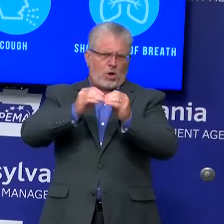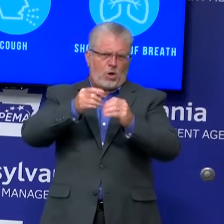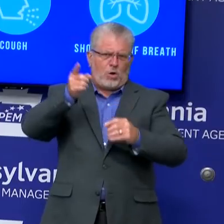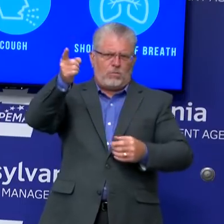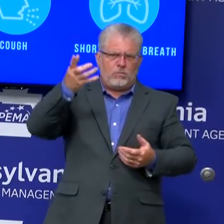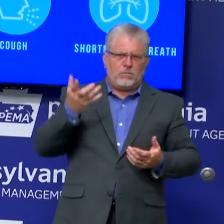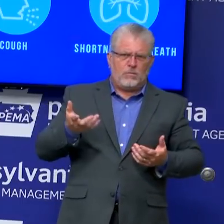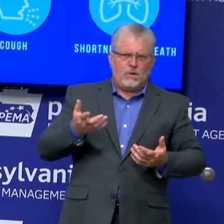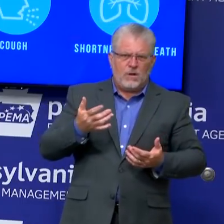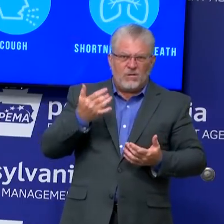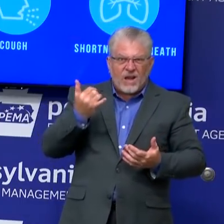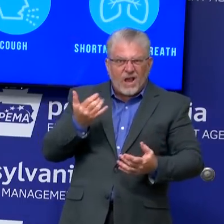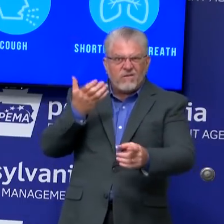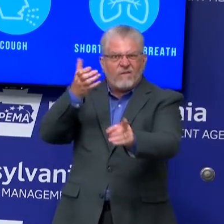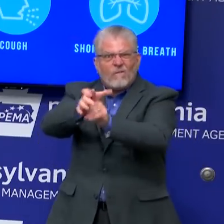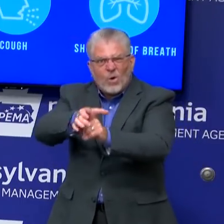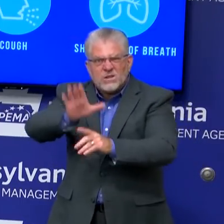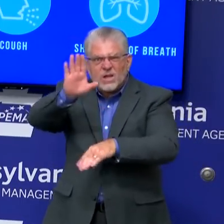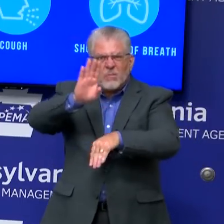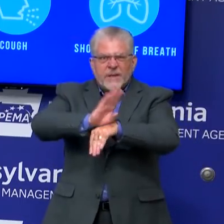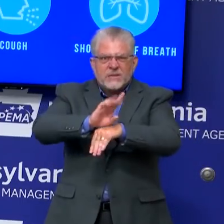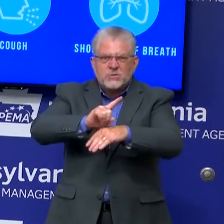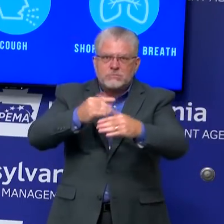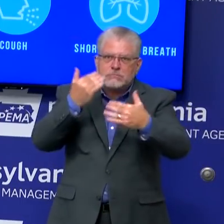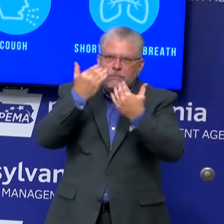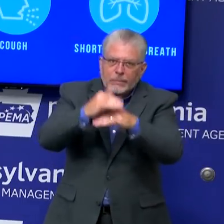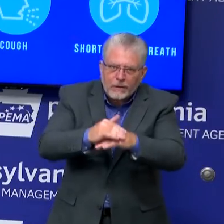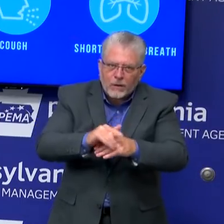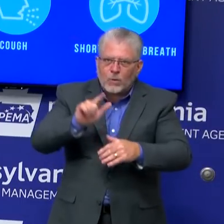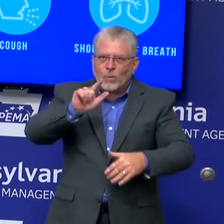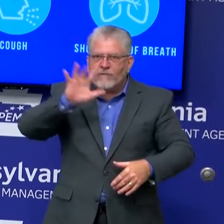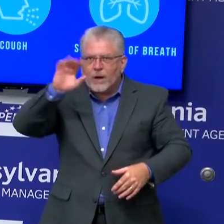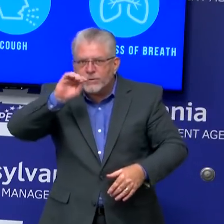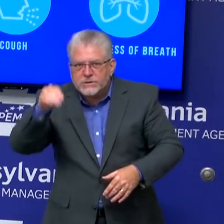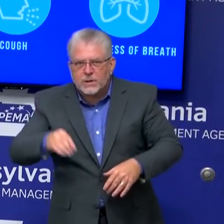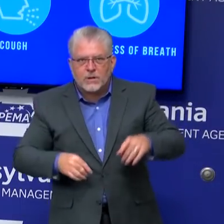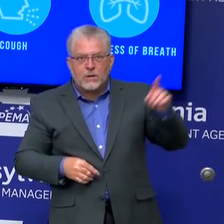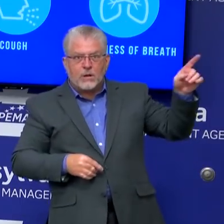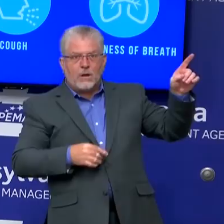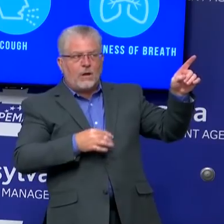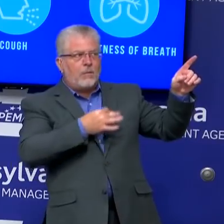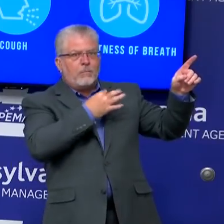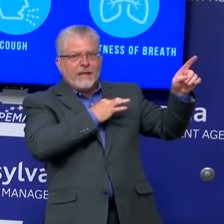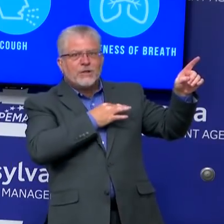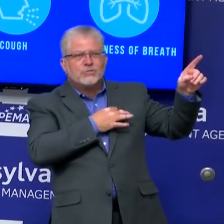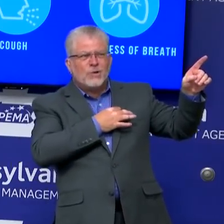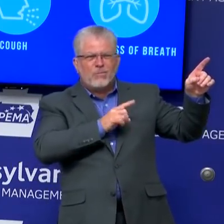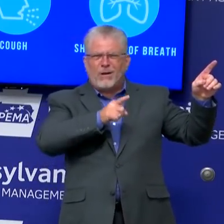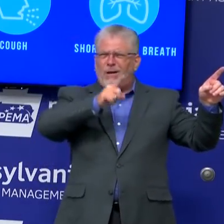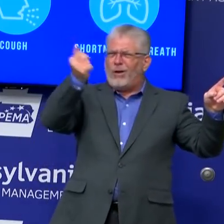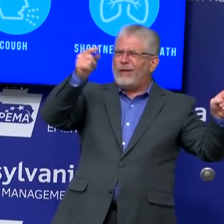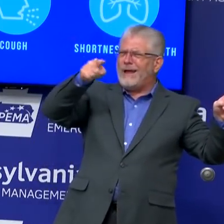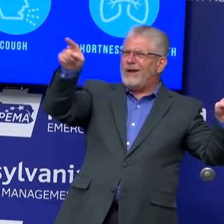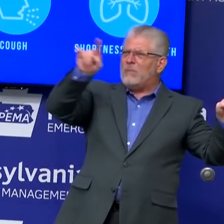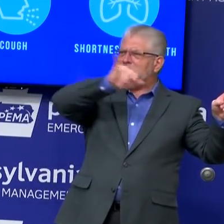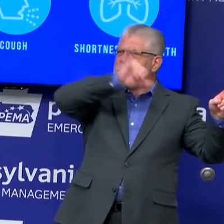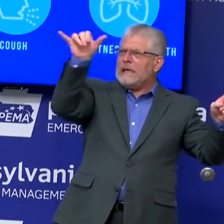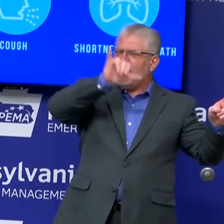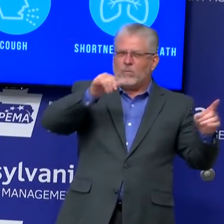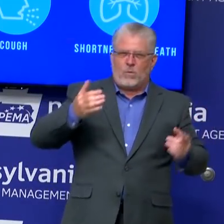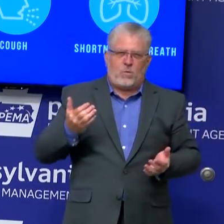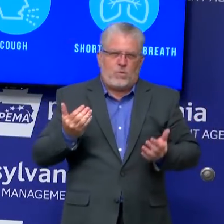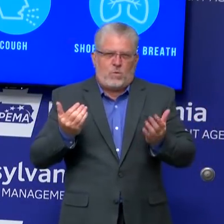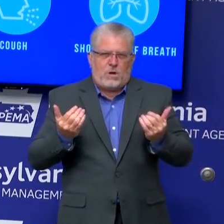to occupy with the same limits as businesses in larger counties with more cases? Okay. First of all, this is a very